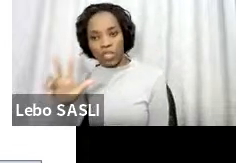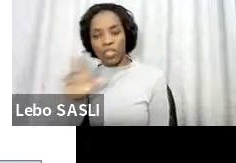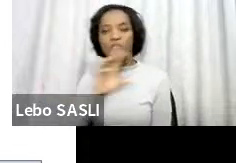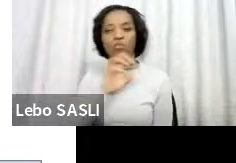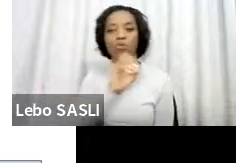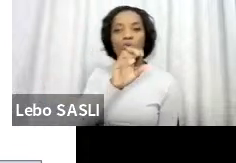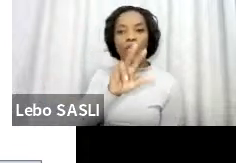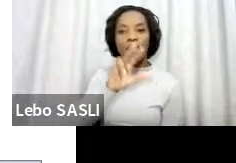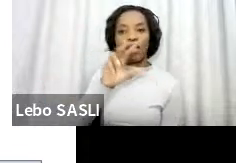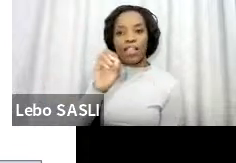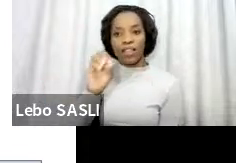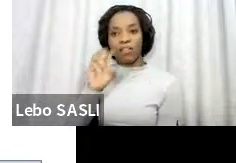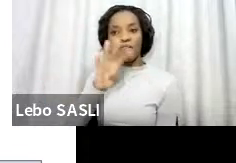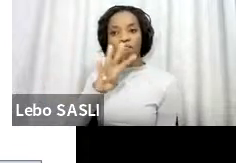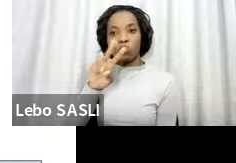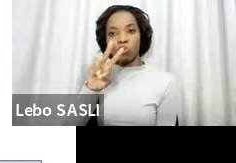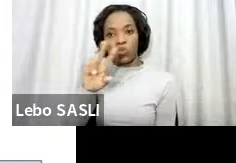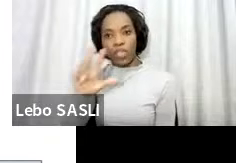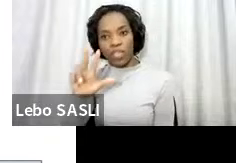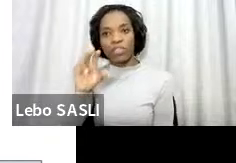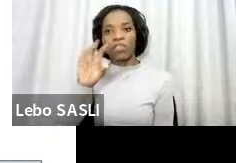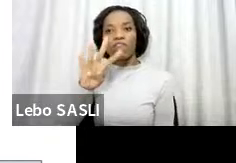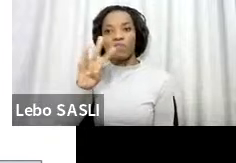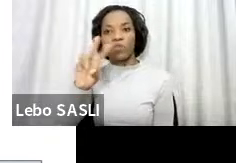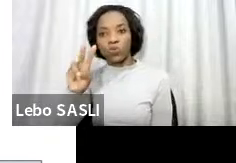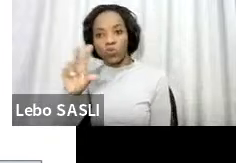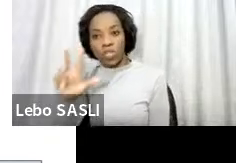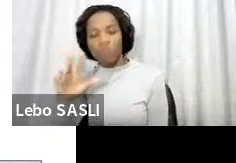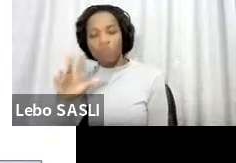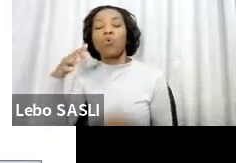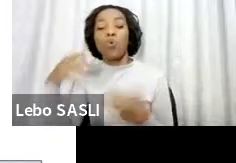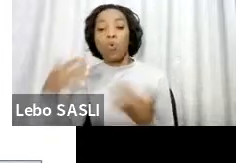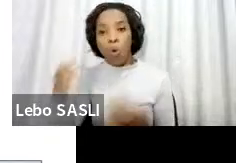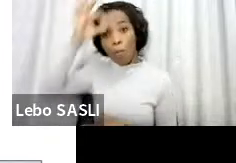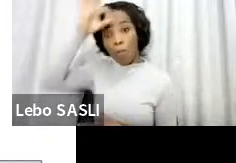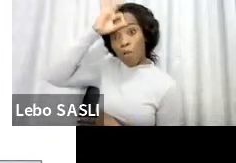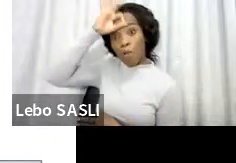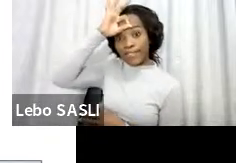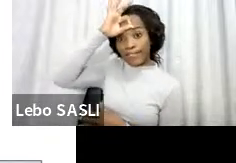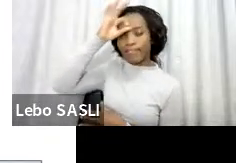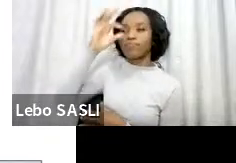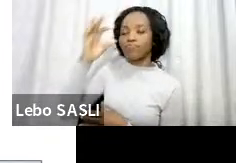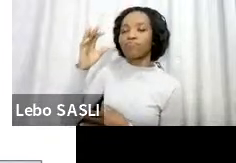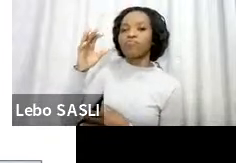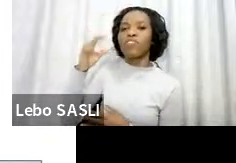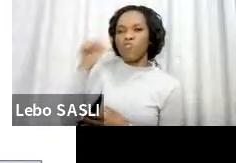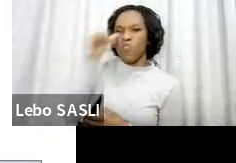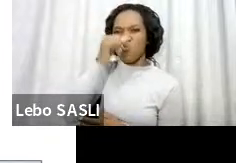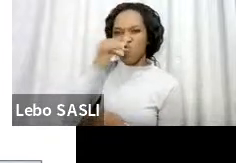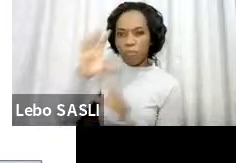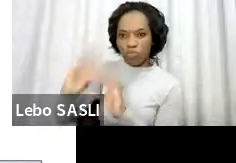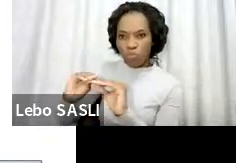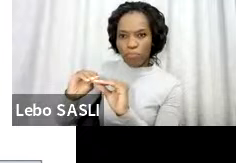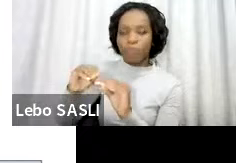0800-428-428. Or you can go to the South African Police Service Crime Stop,